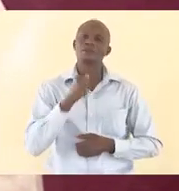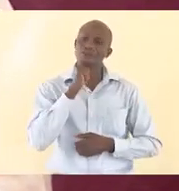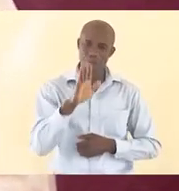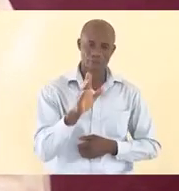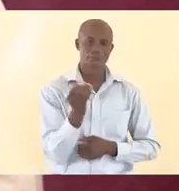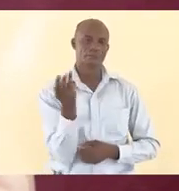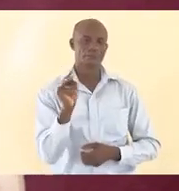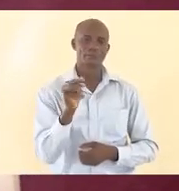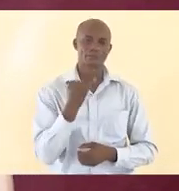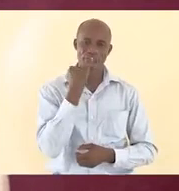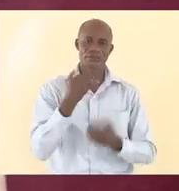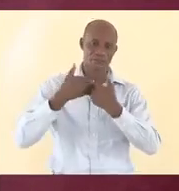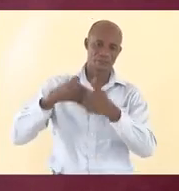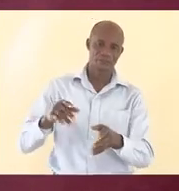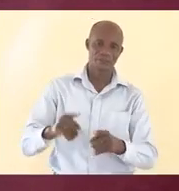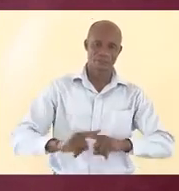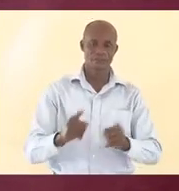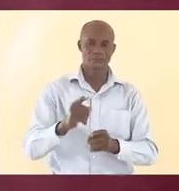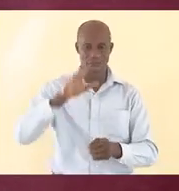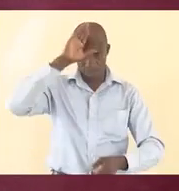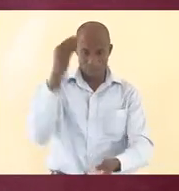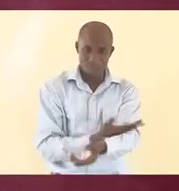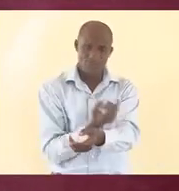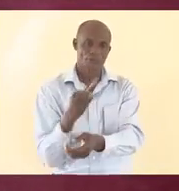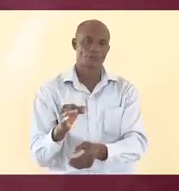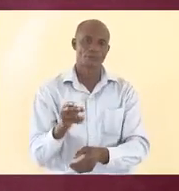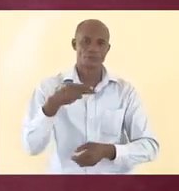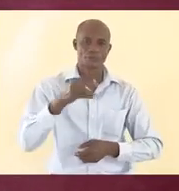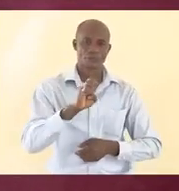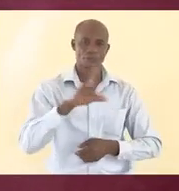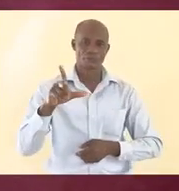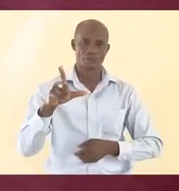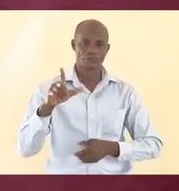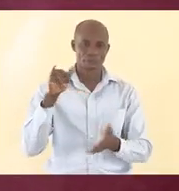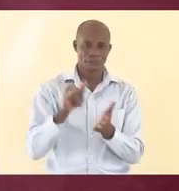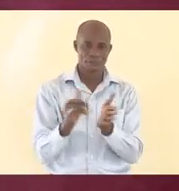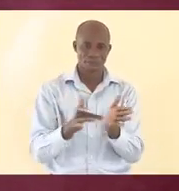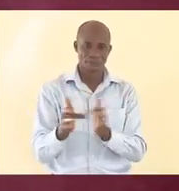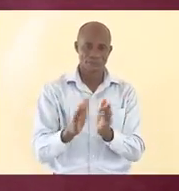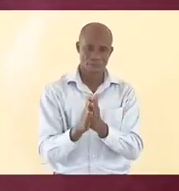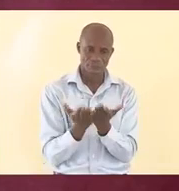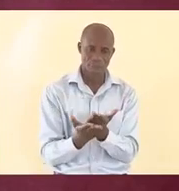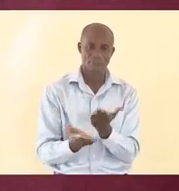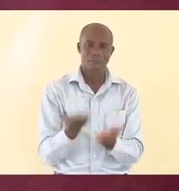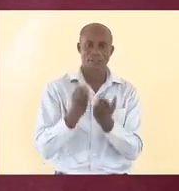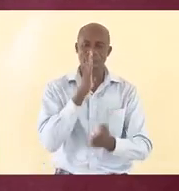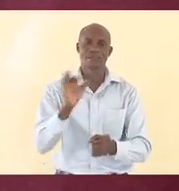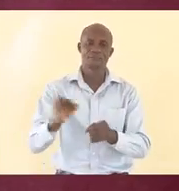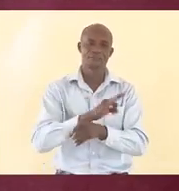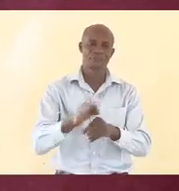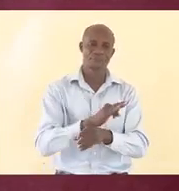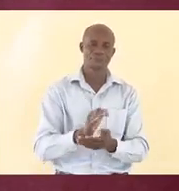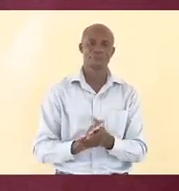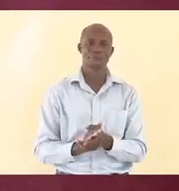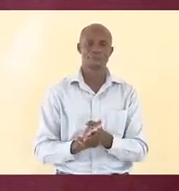of them is lost but the son of perdition, that the scriptures might be